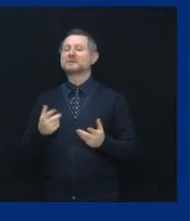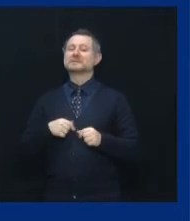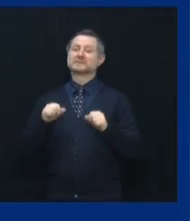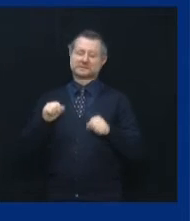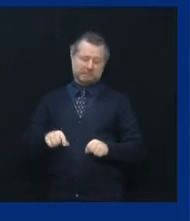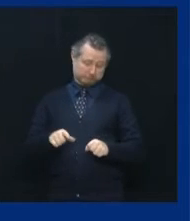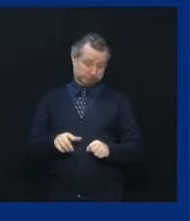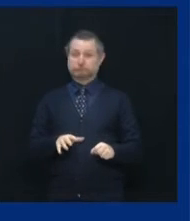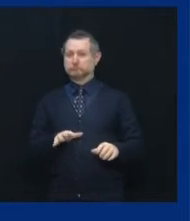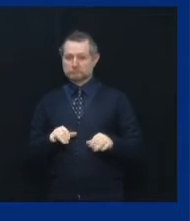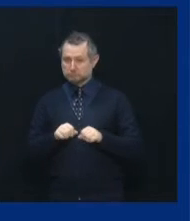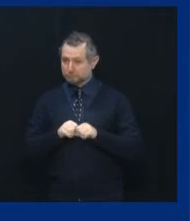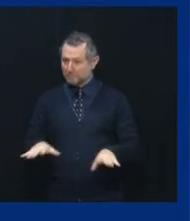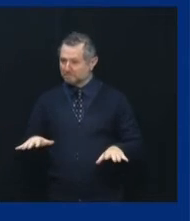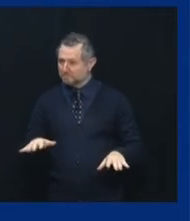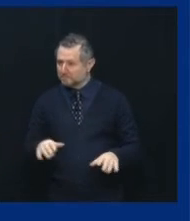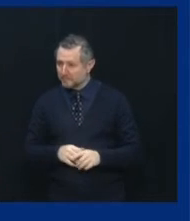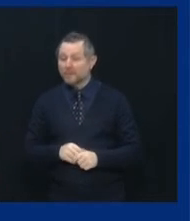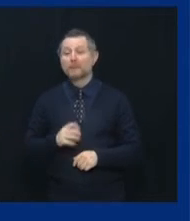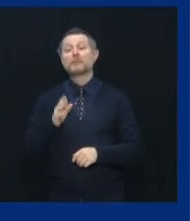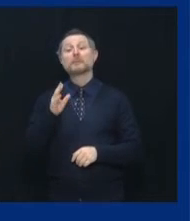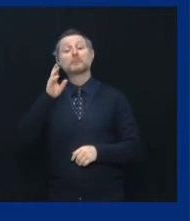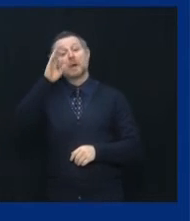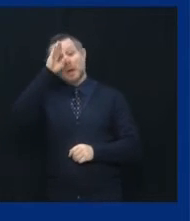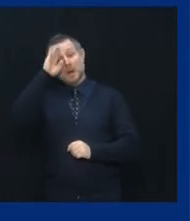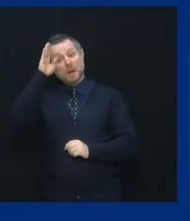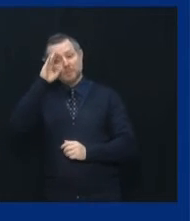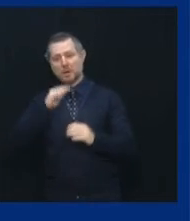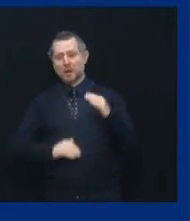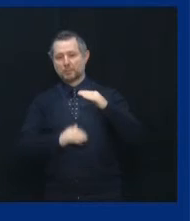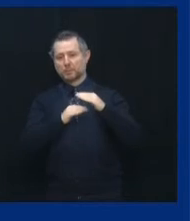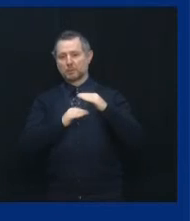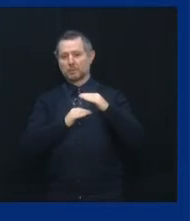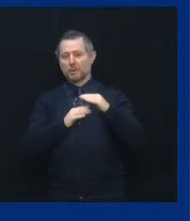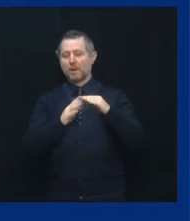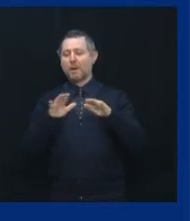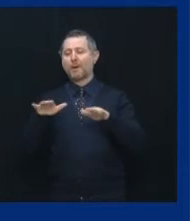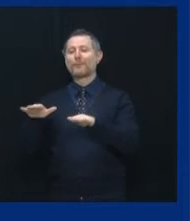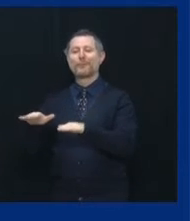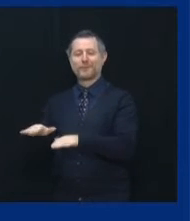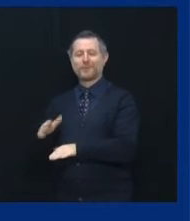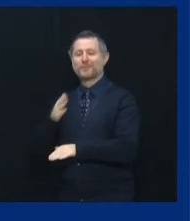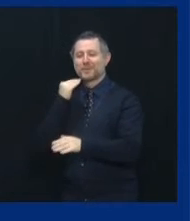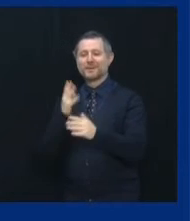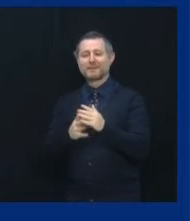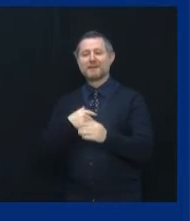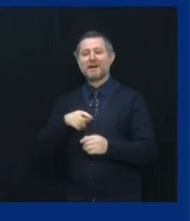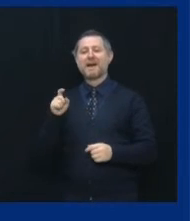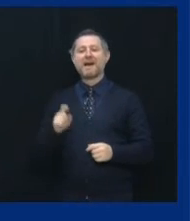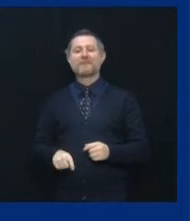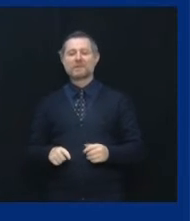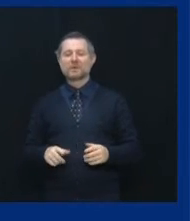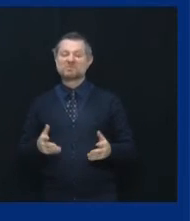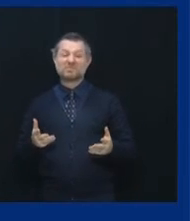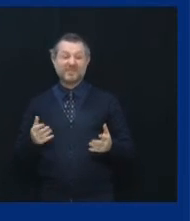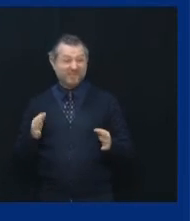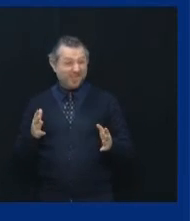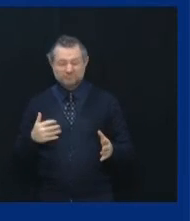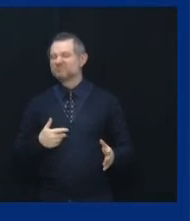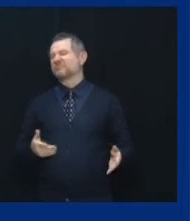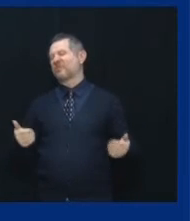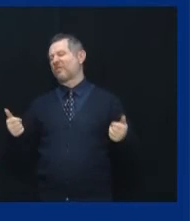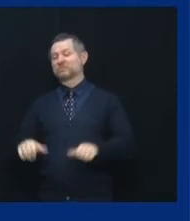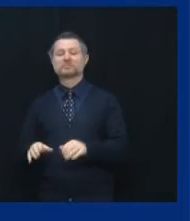because we would then have diminished hospital capacity, which would mean we would have to close sooner.